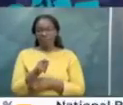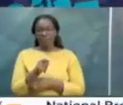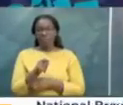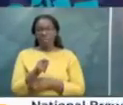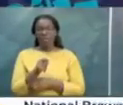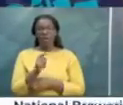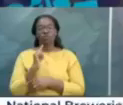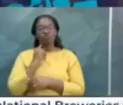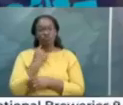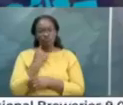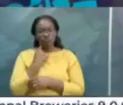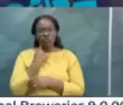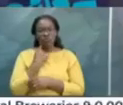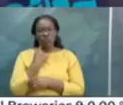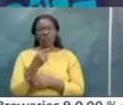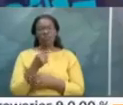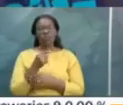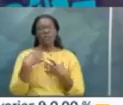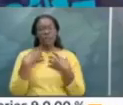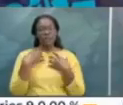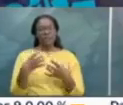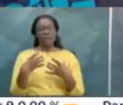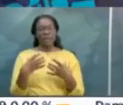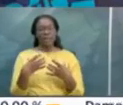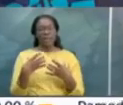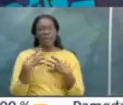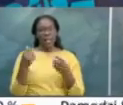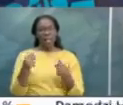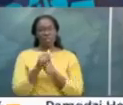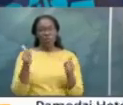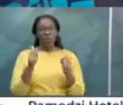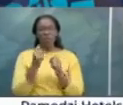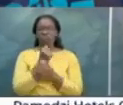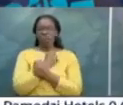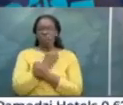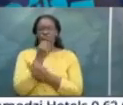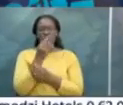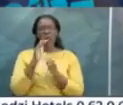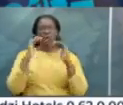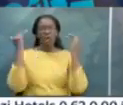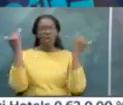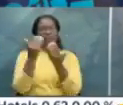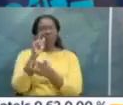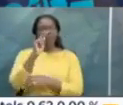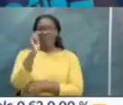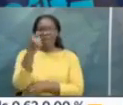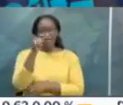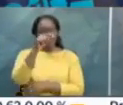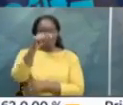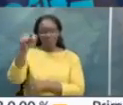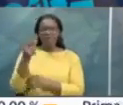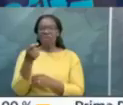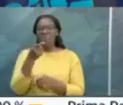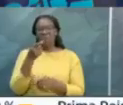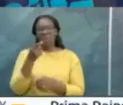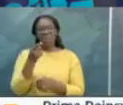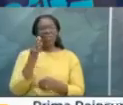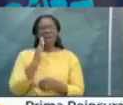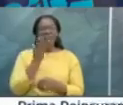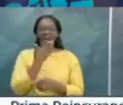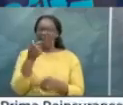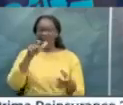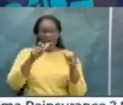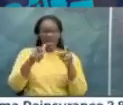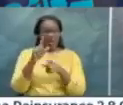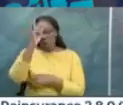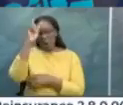tasty, organic, and nutritious food source that is loved all around Kenya. It has no artificial preservatives, flavors, or colors.